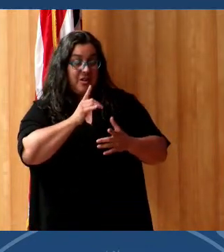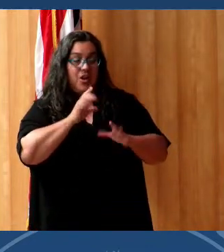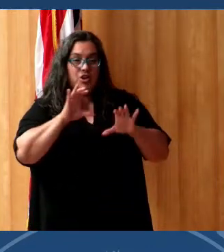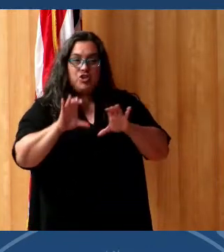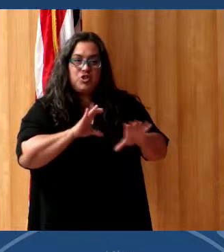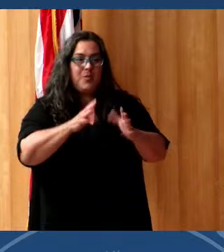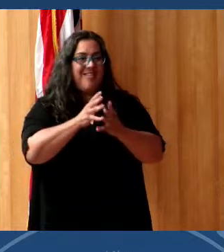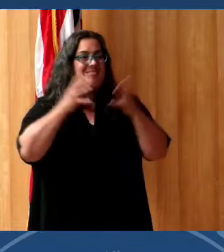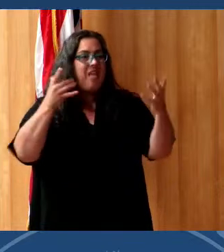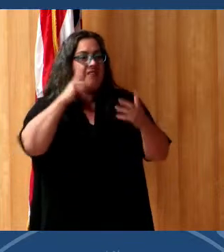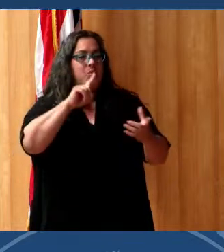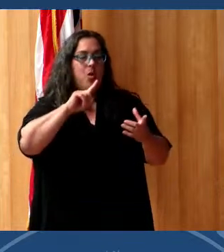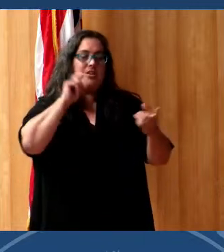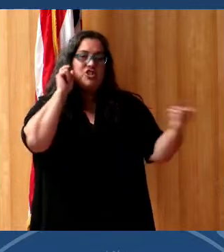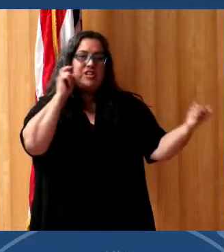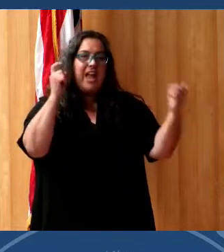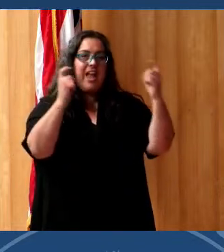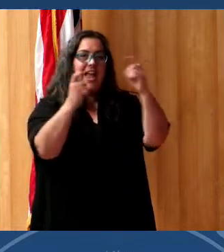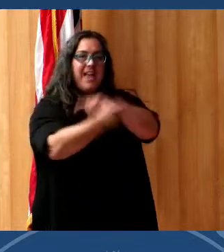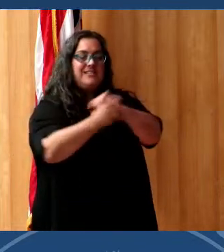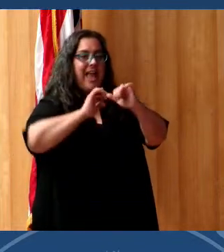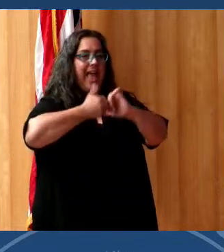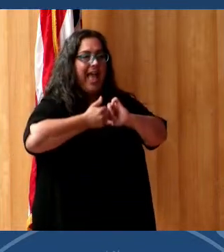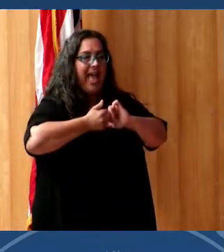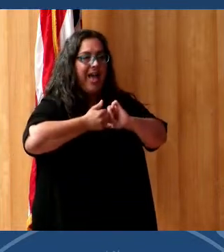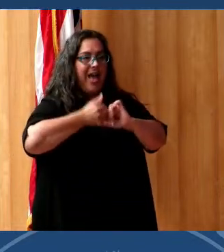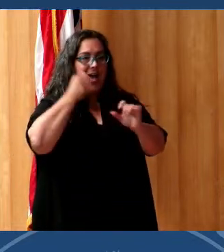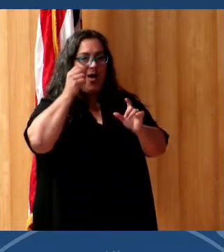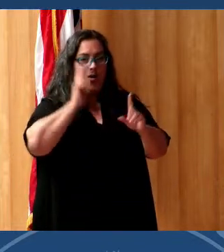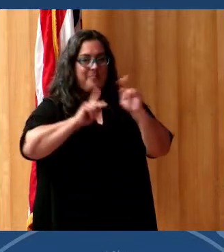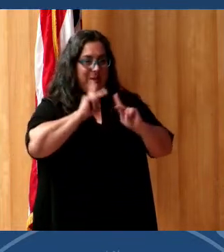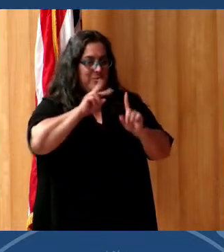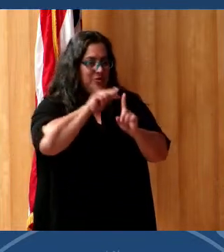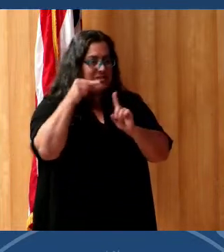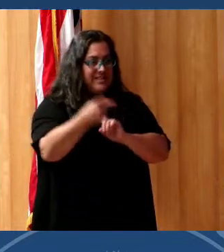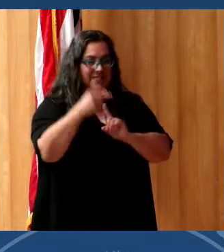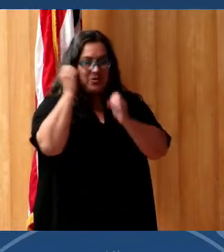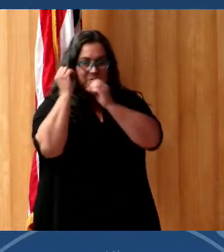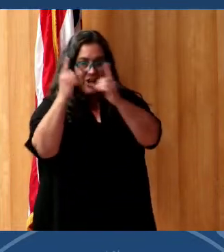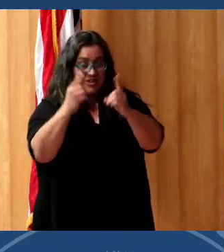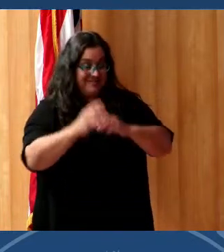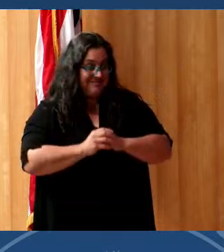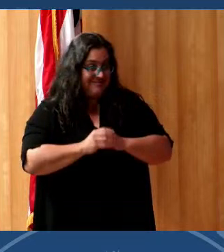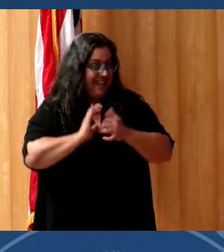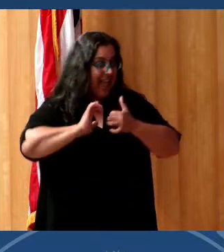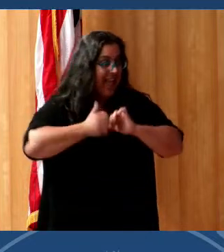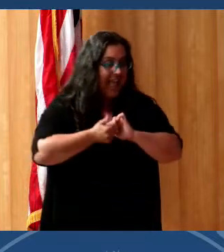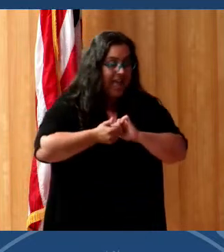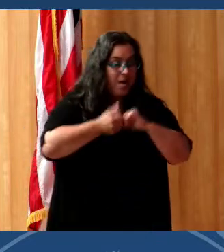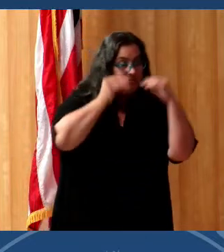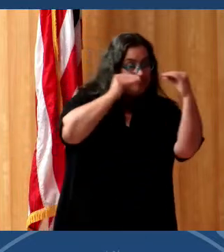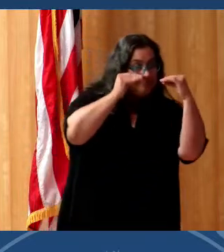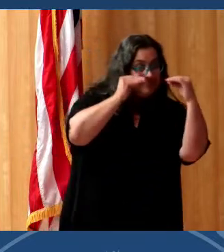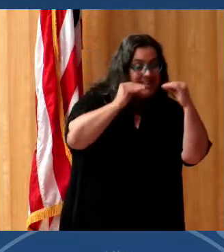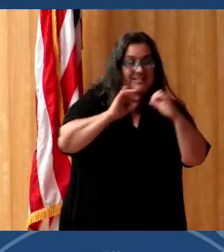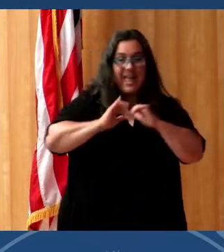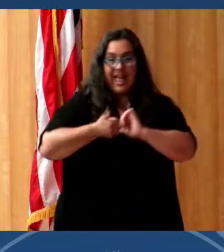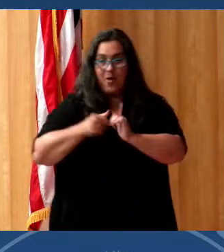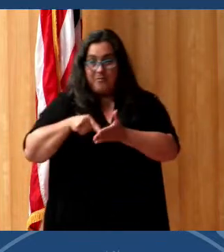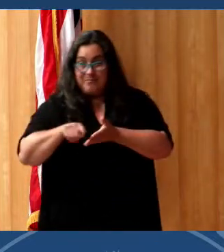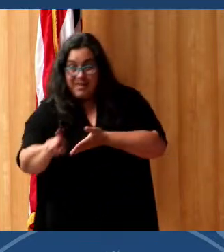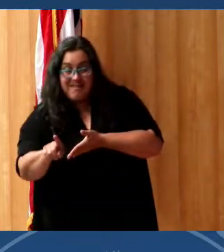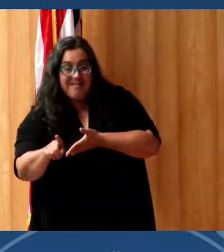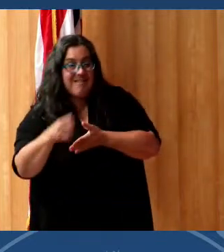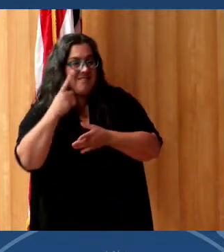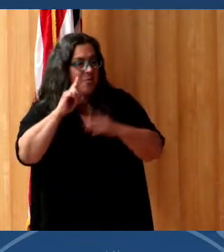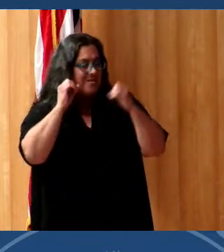to change the way in which we perceive education, the way we deliver education, the way we compensate for